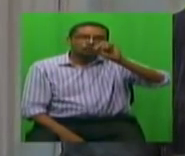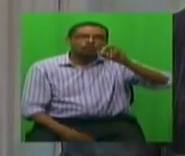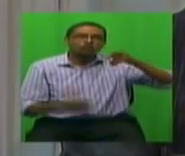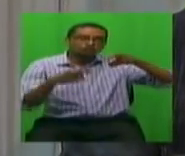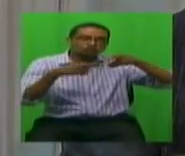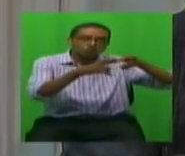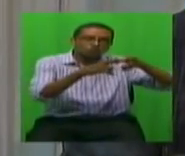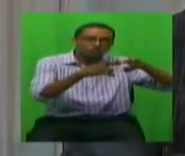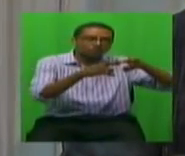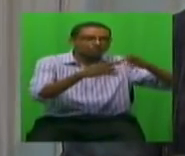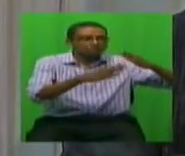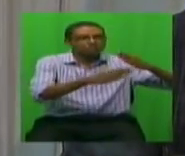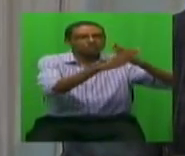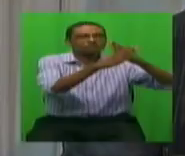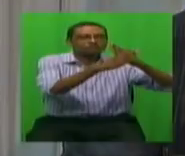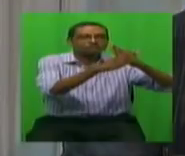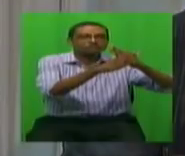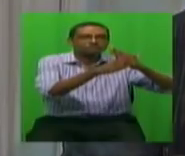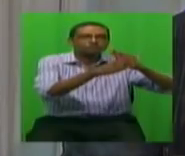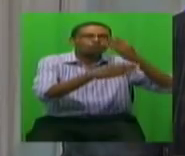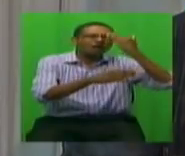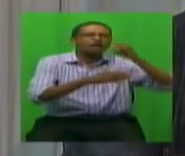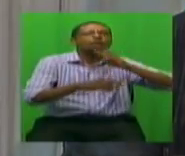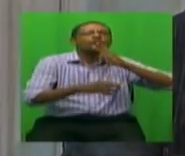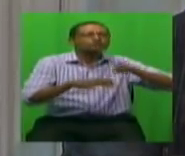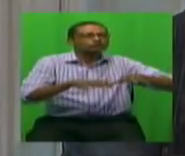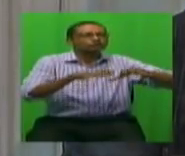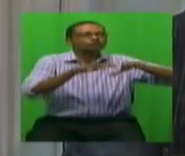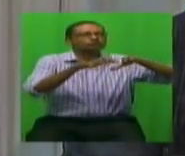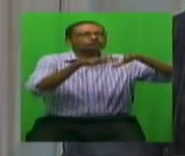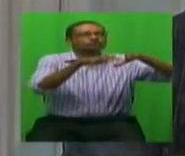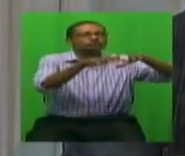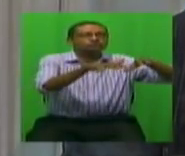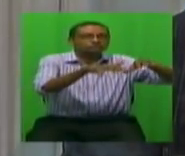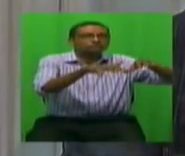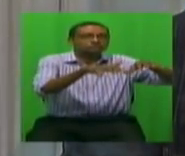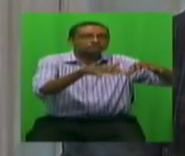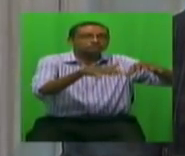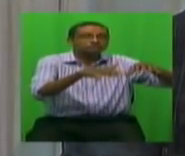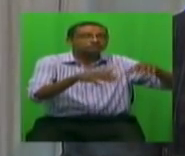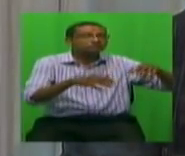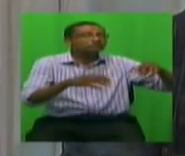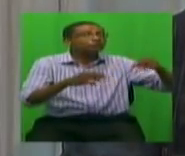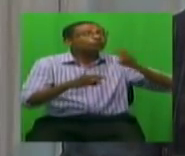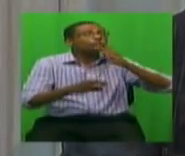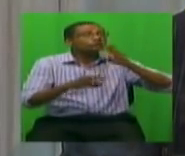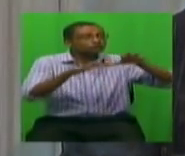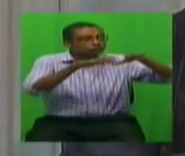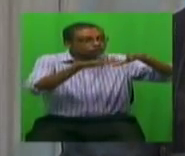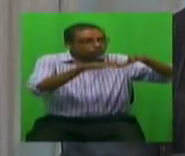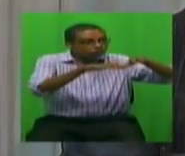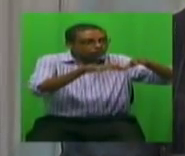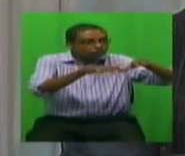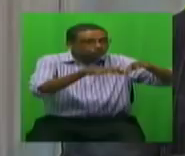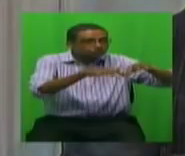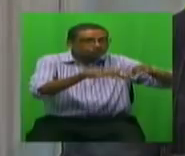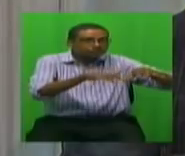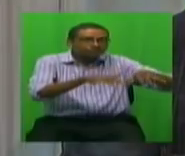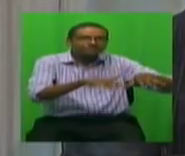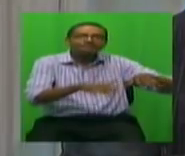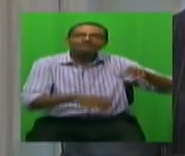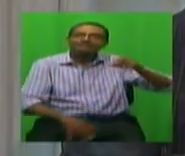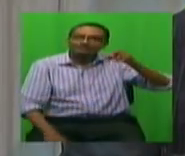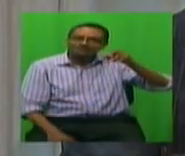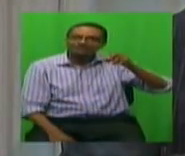Once the water subsided late on Sunday, the Aprima Mayaro Road was passable. The road